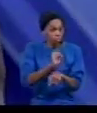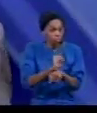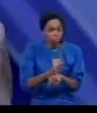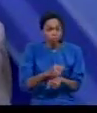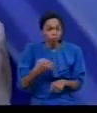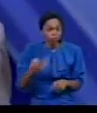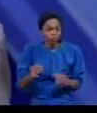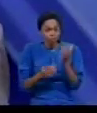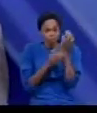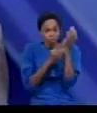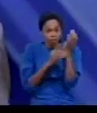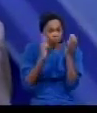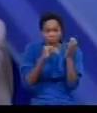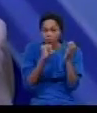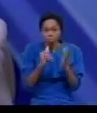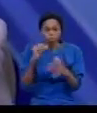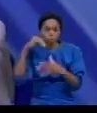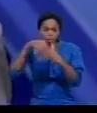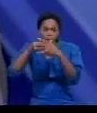the kingdom of God.